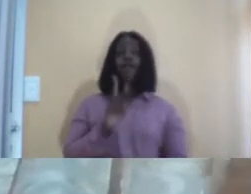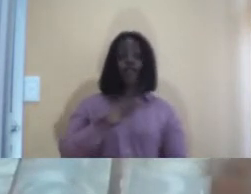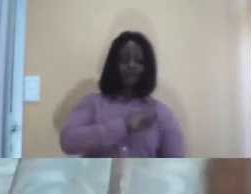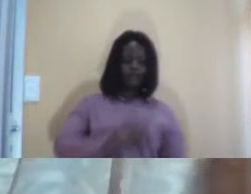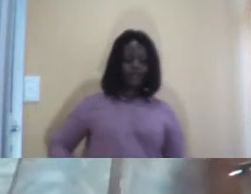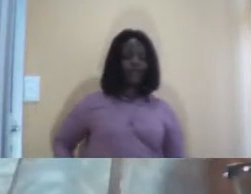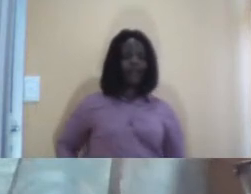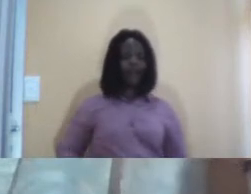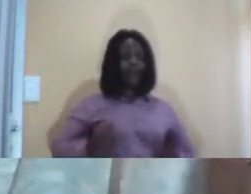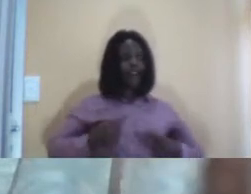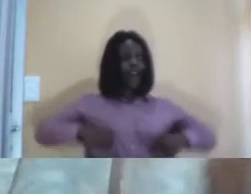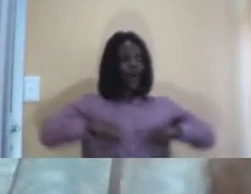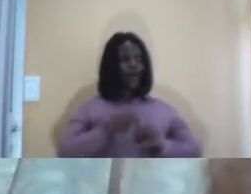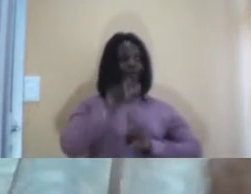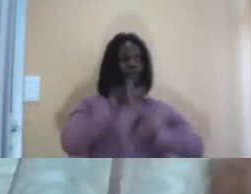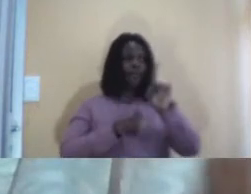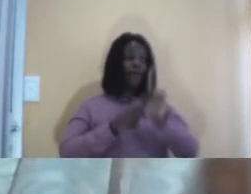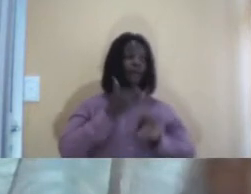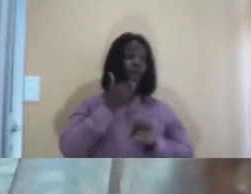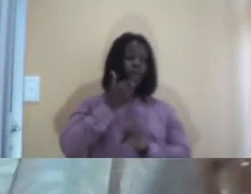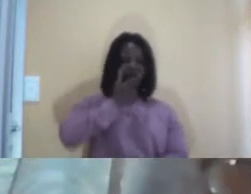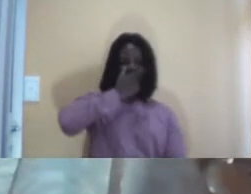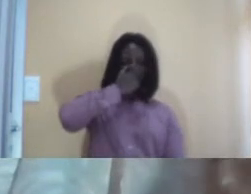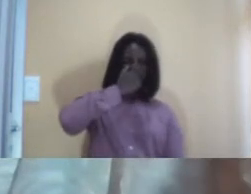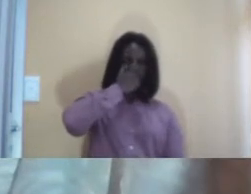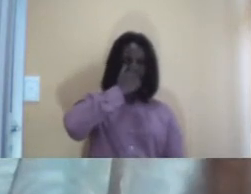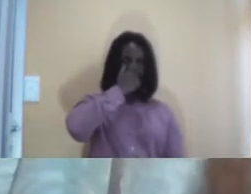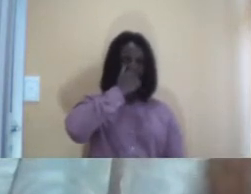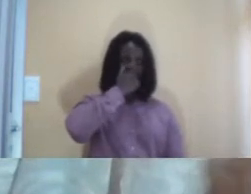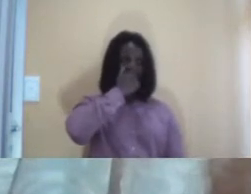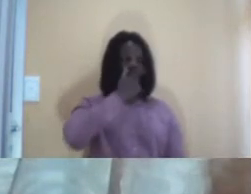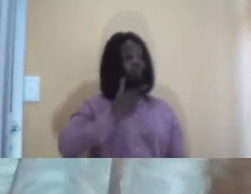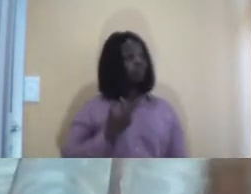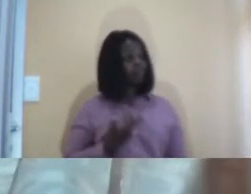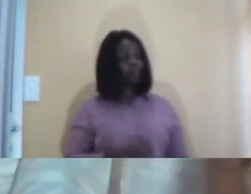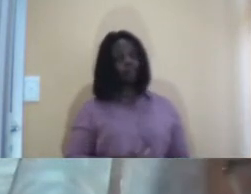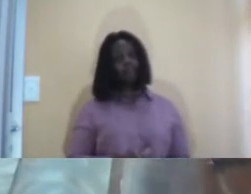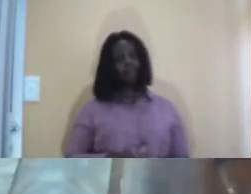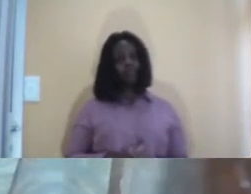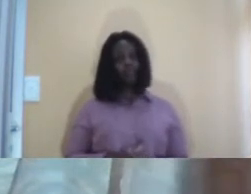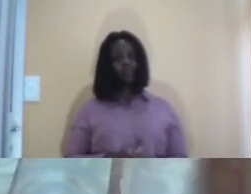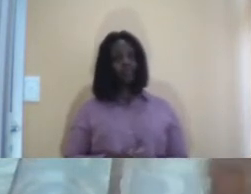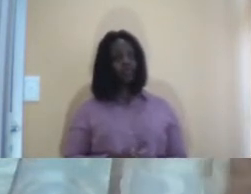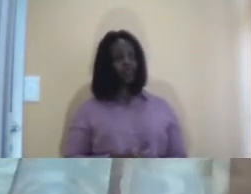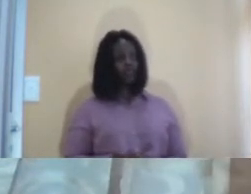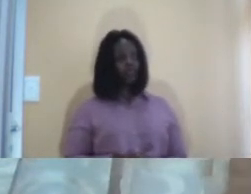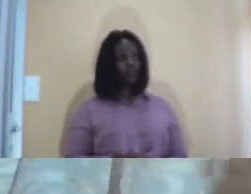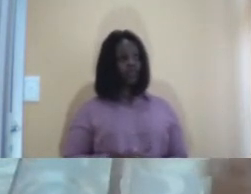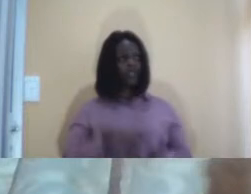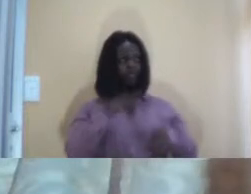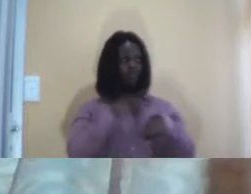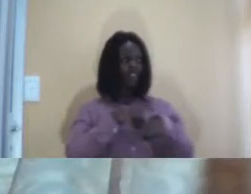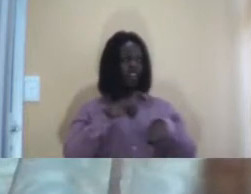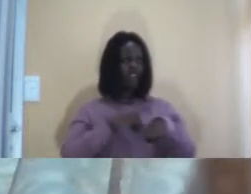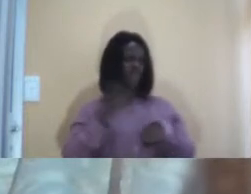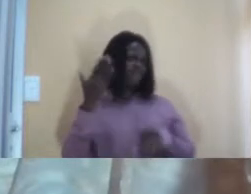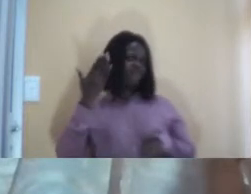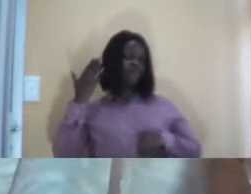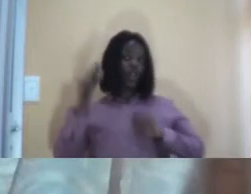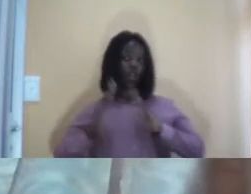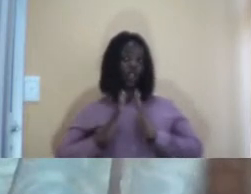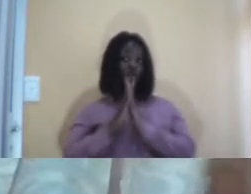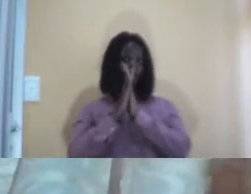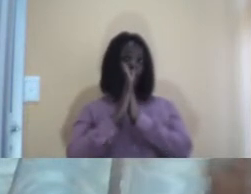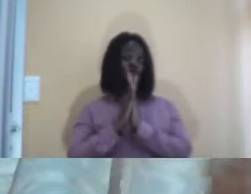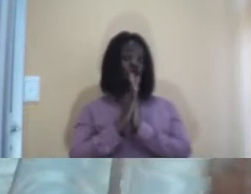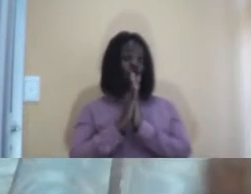president, His Excellency President Ramaphosa, in one of the church gatherings where he was